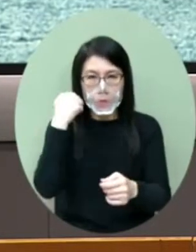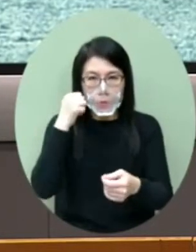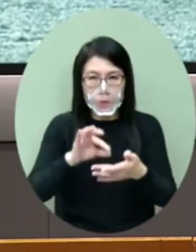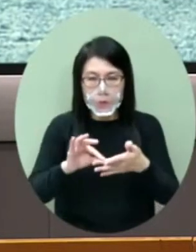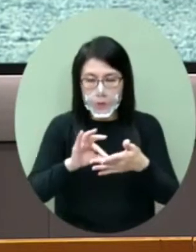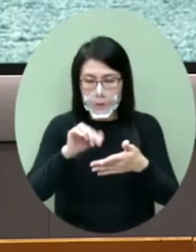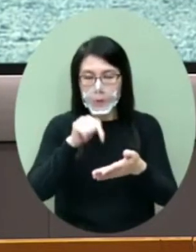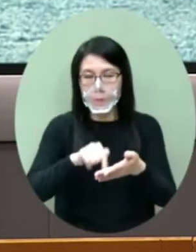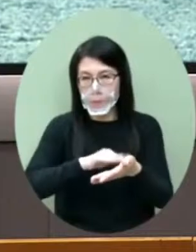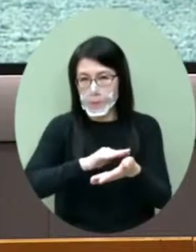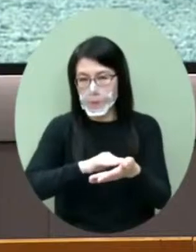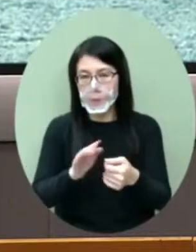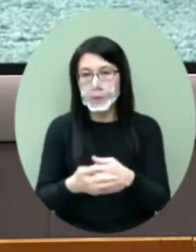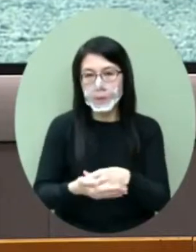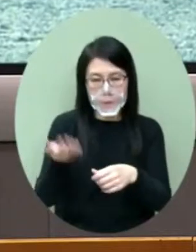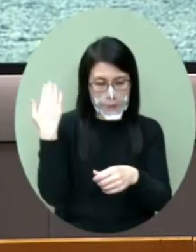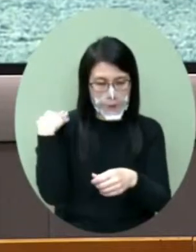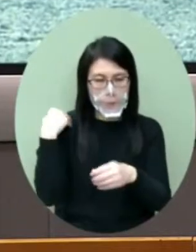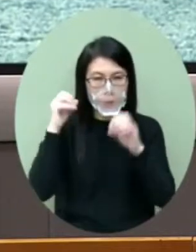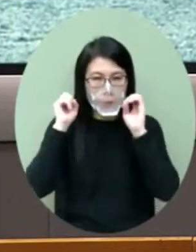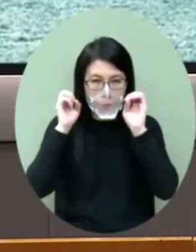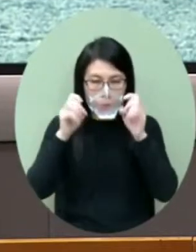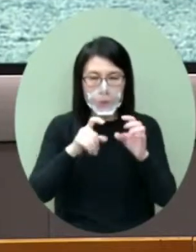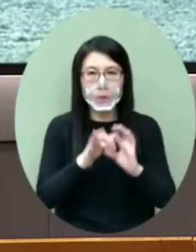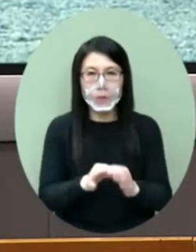285 care homes for the elderly and